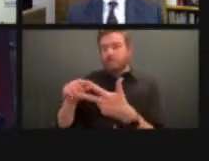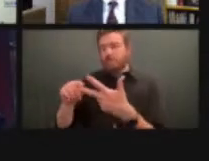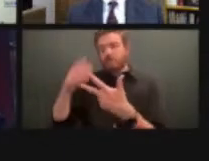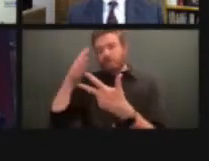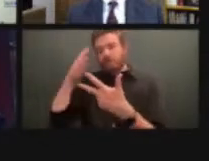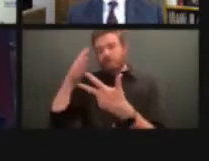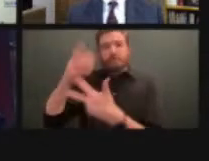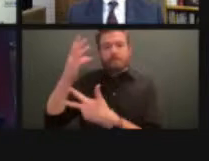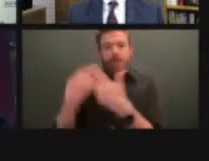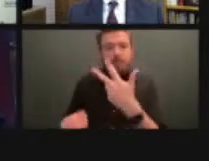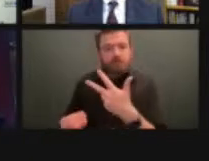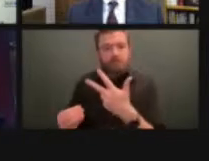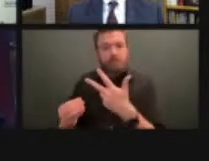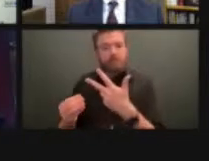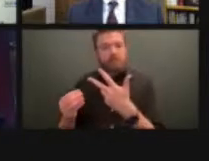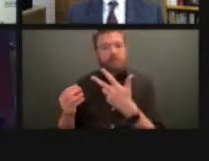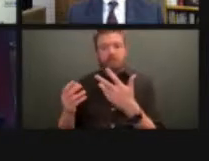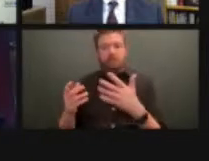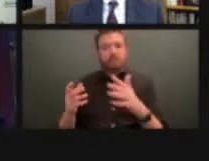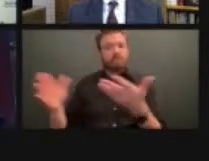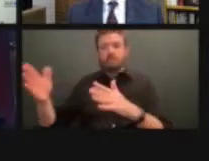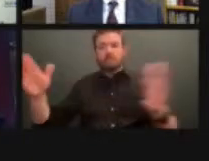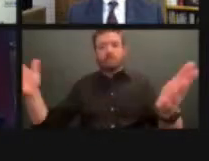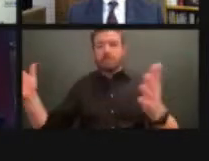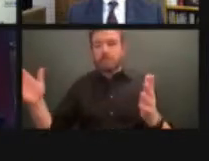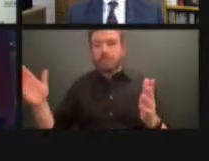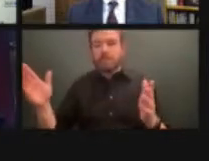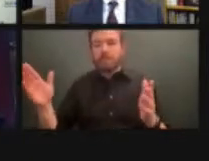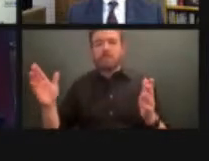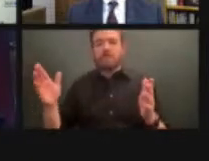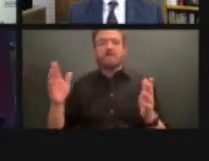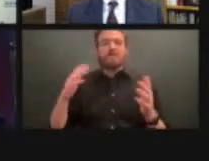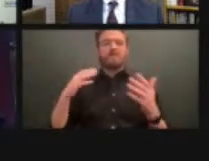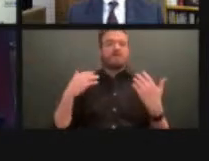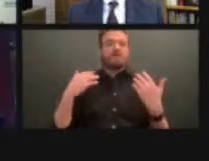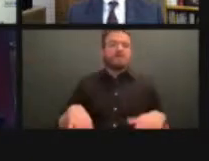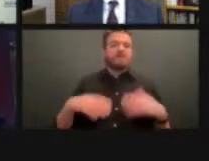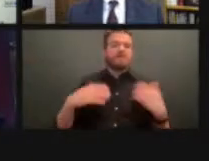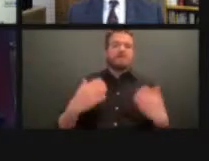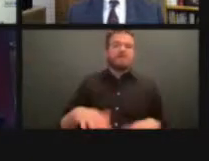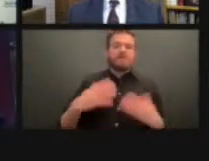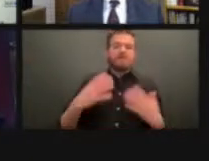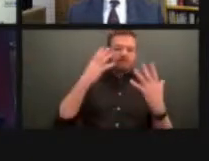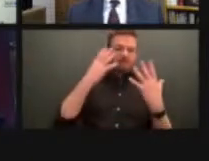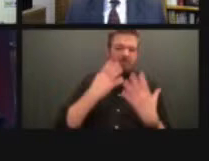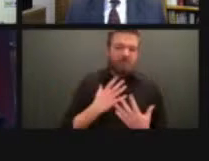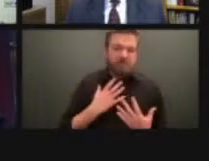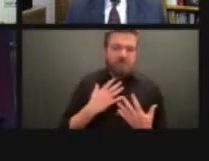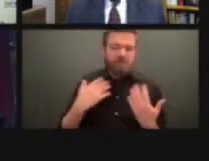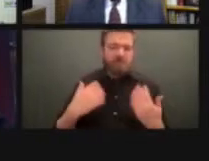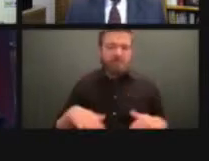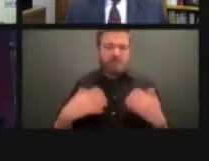combination of timing, the severity of the illness, and his grandmother passing in the way she passed,